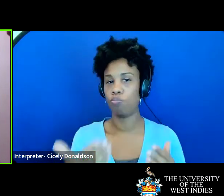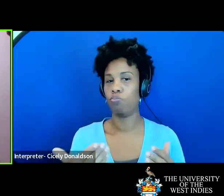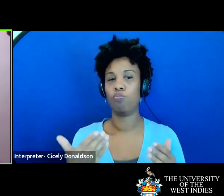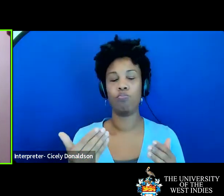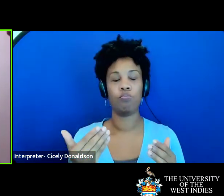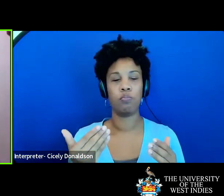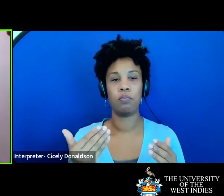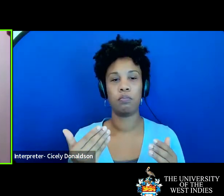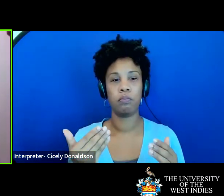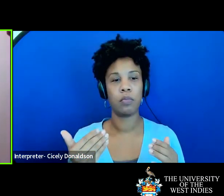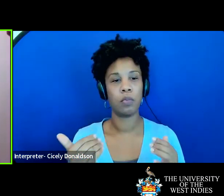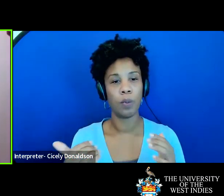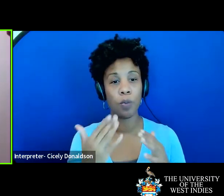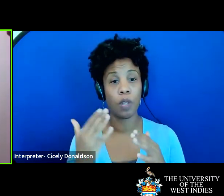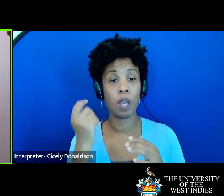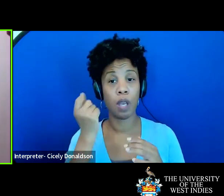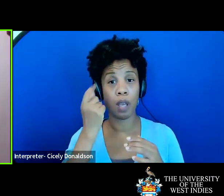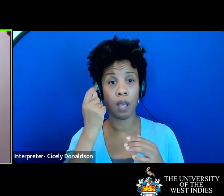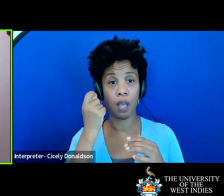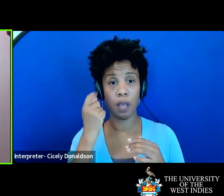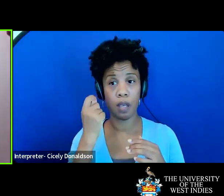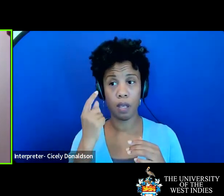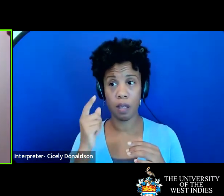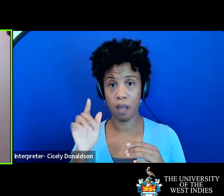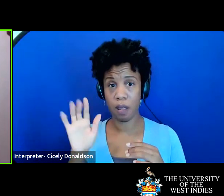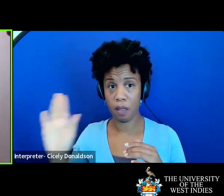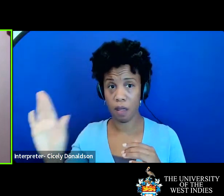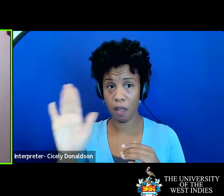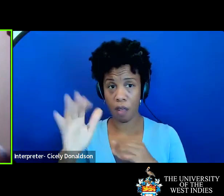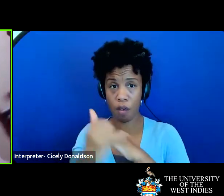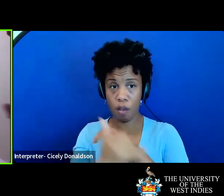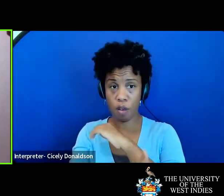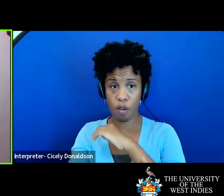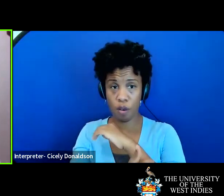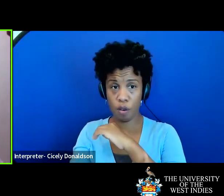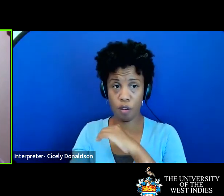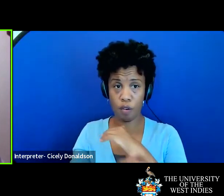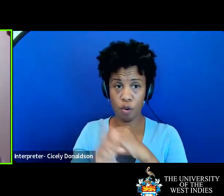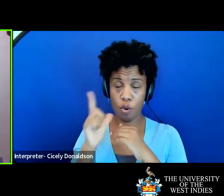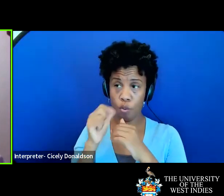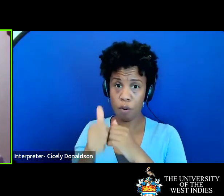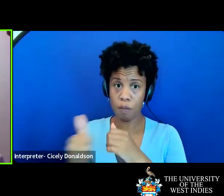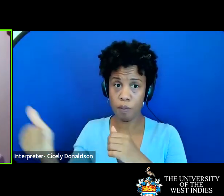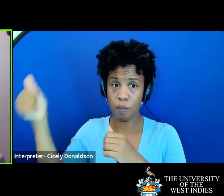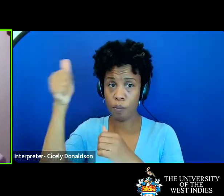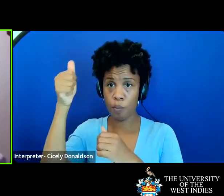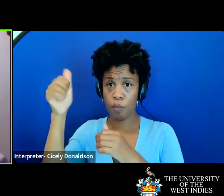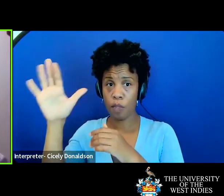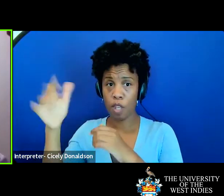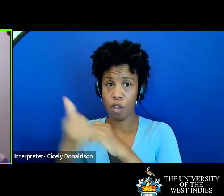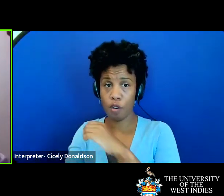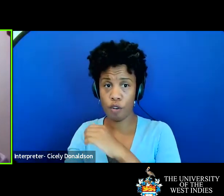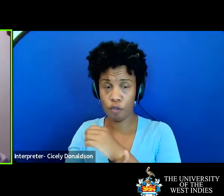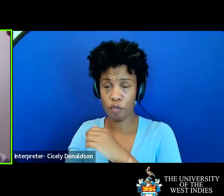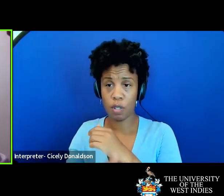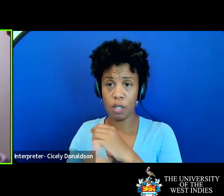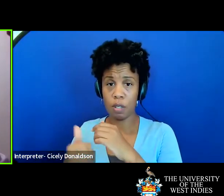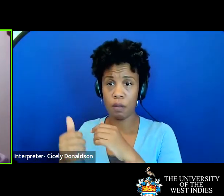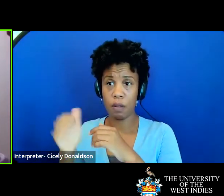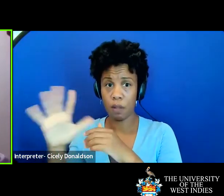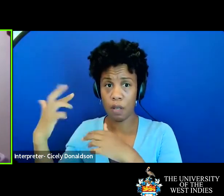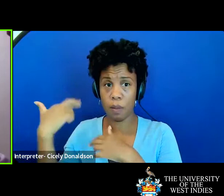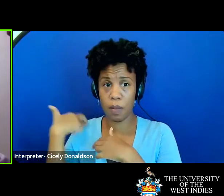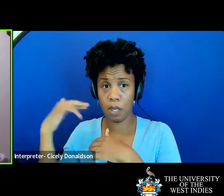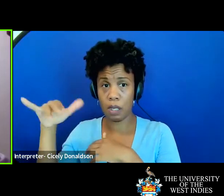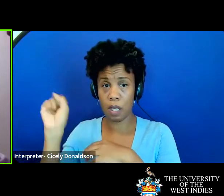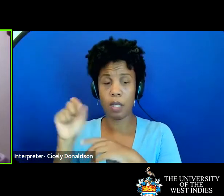the responsibility of the mother countries of these territories or the oversight countries, but it definitely offers